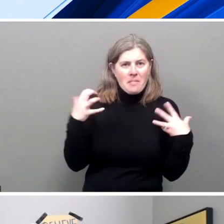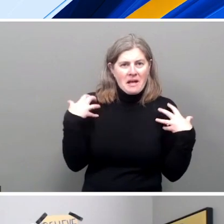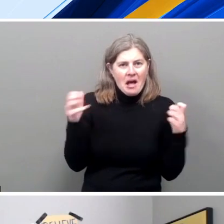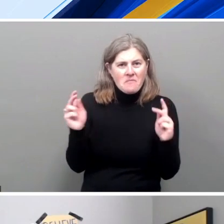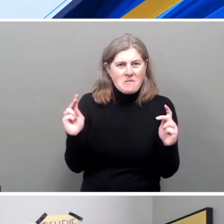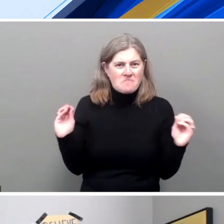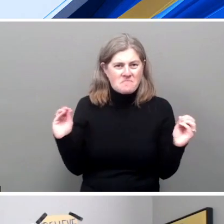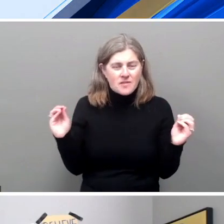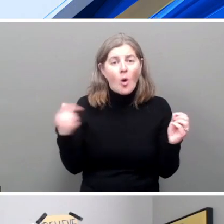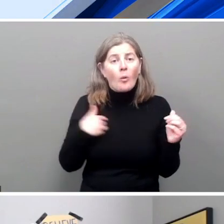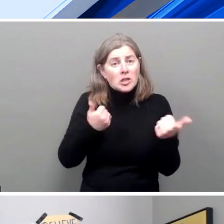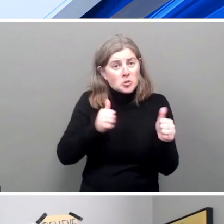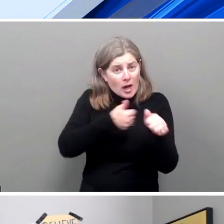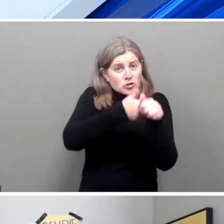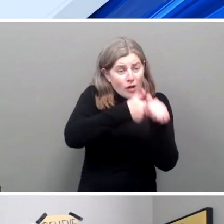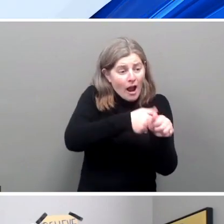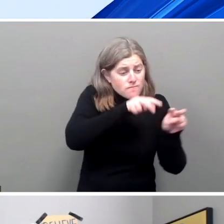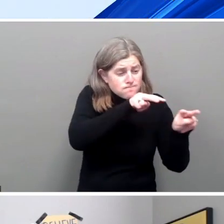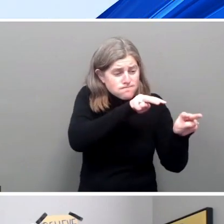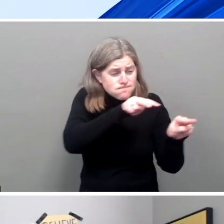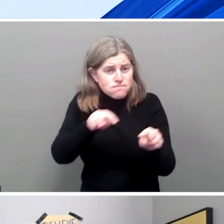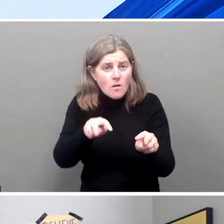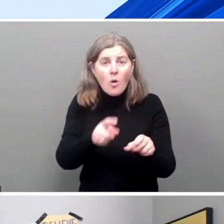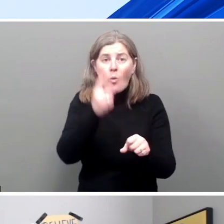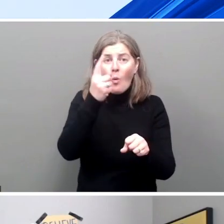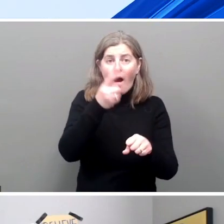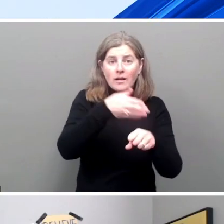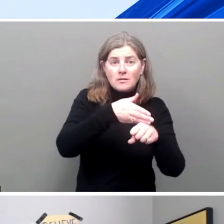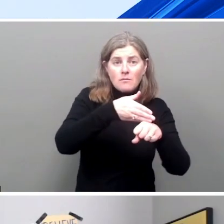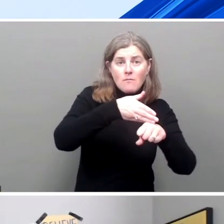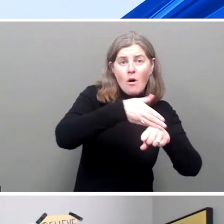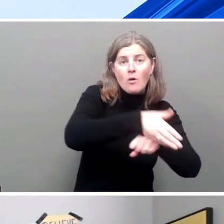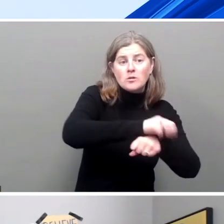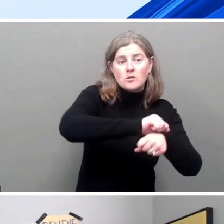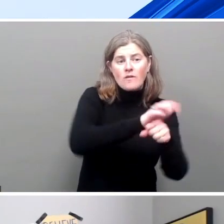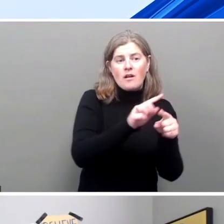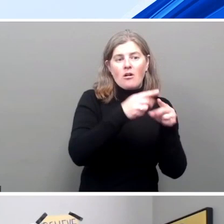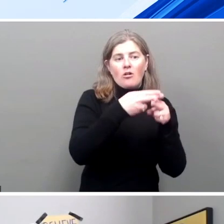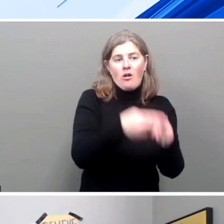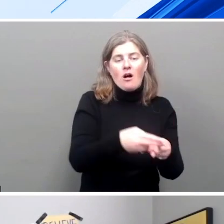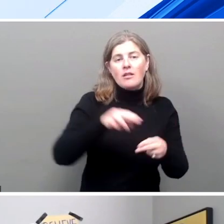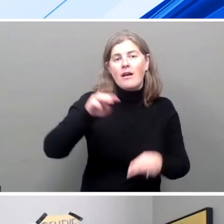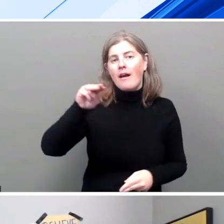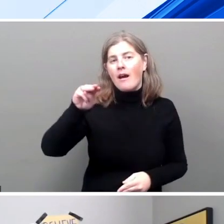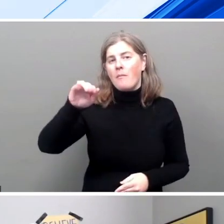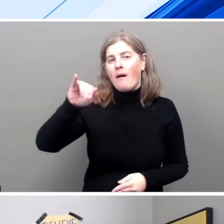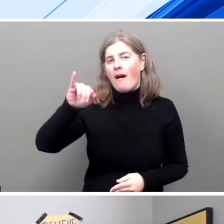try to track one post-COVID condition known as MISC,